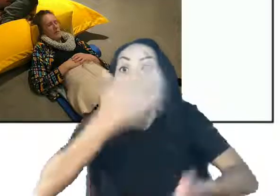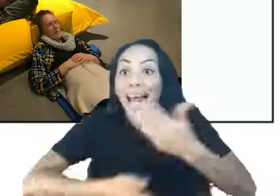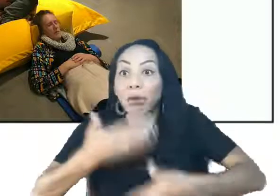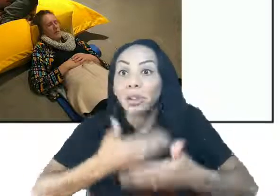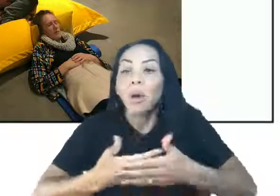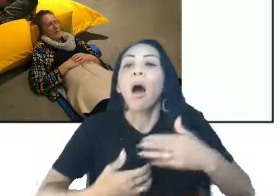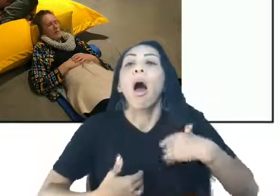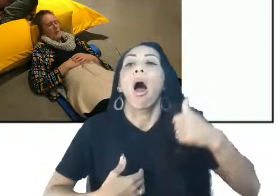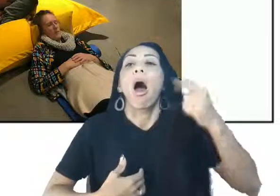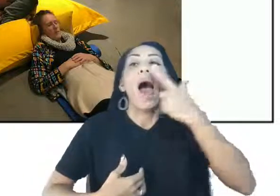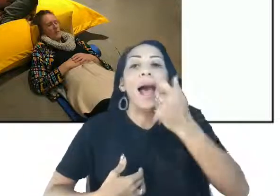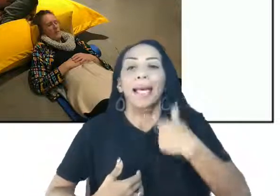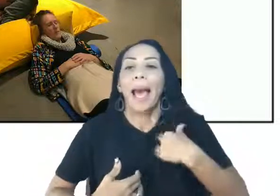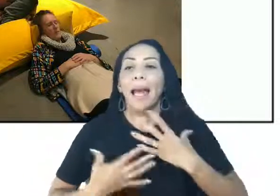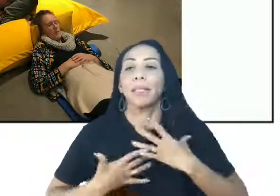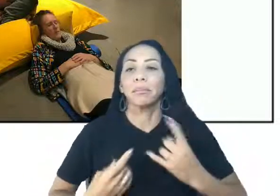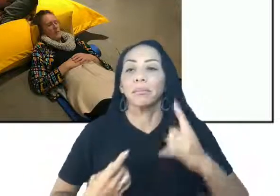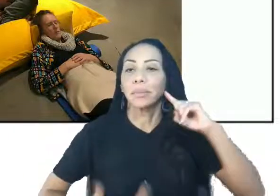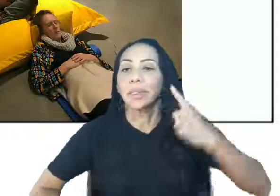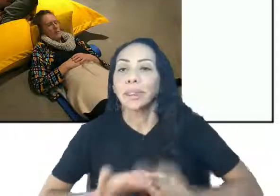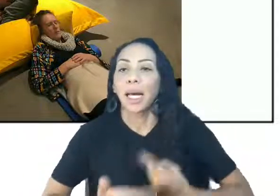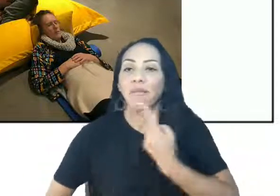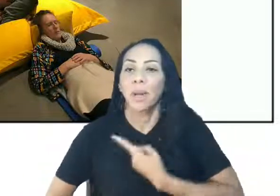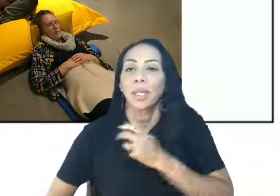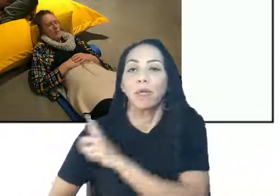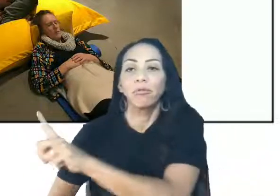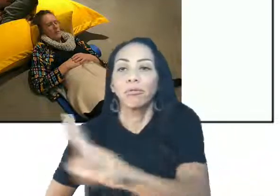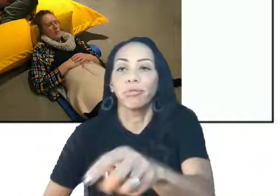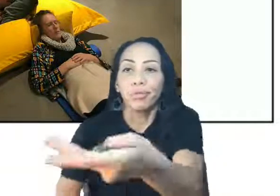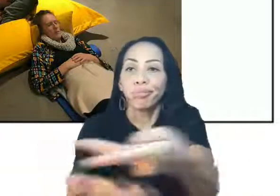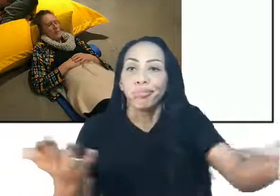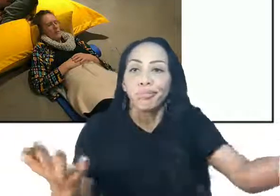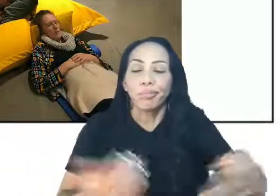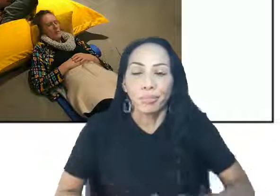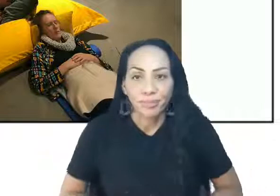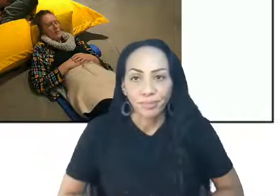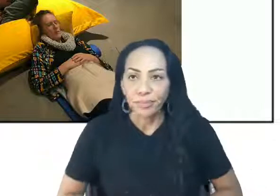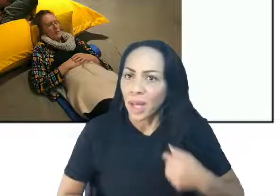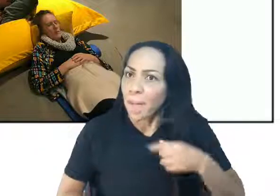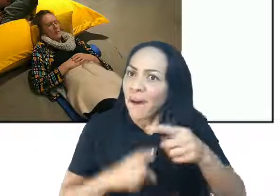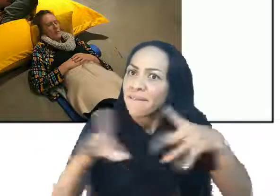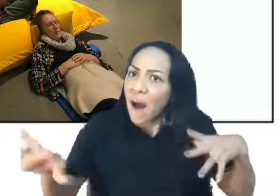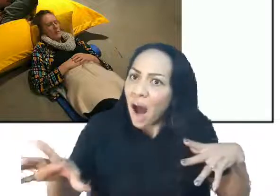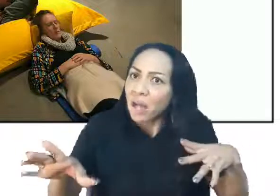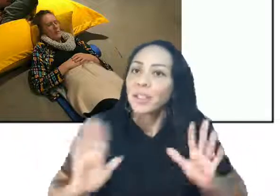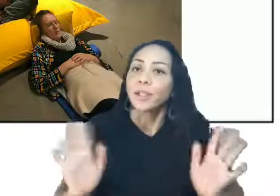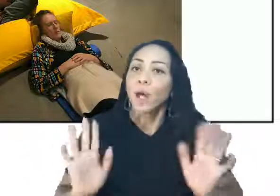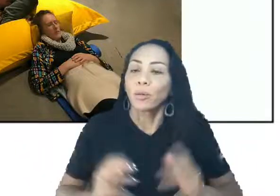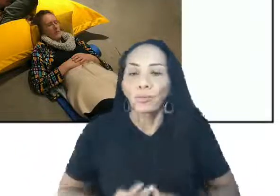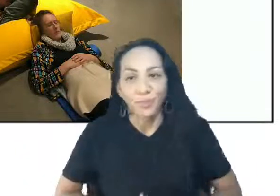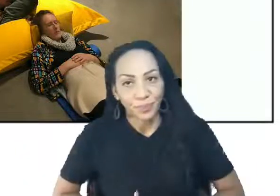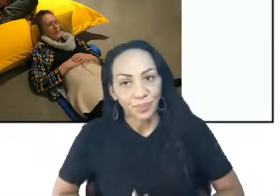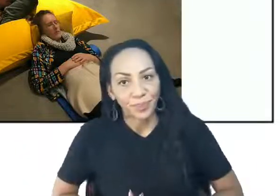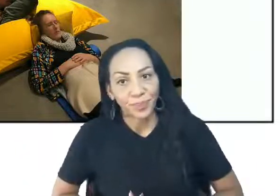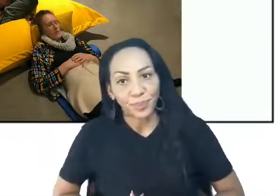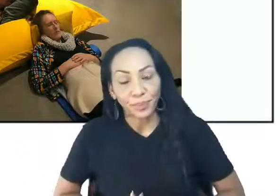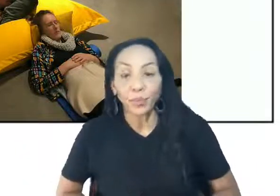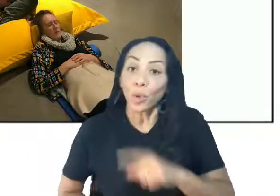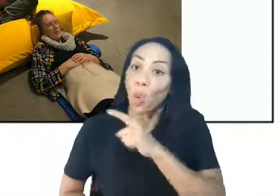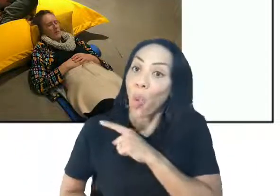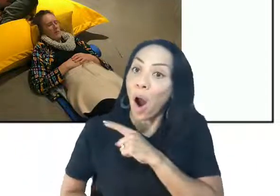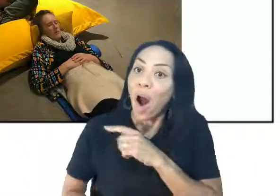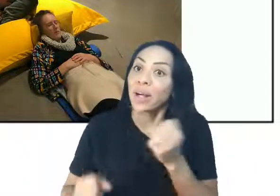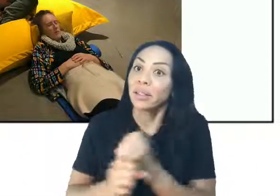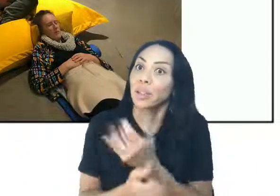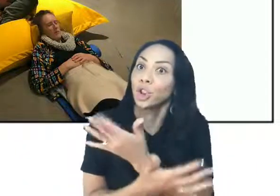So the reason I think it works really well at Arnolfini and why we've done so many events at Arnolfini is